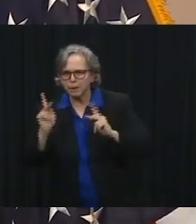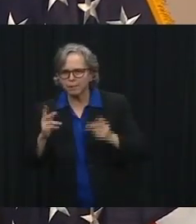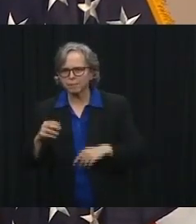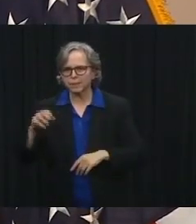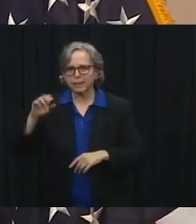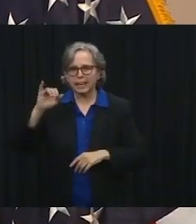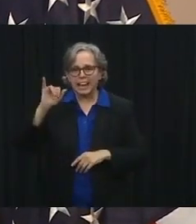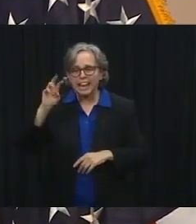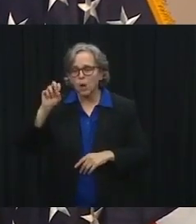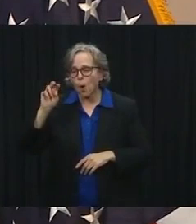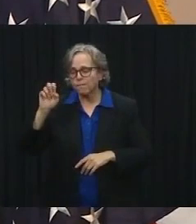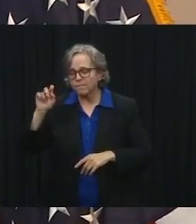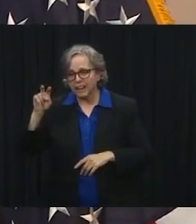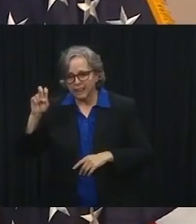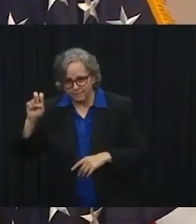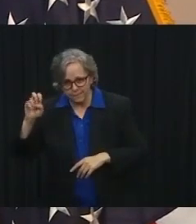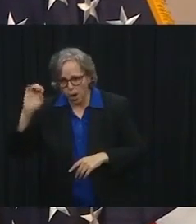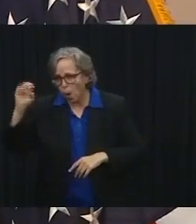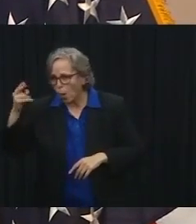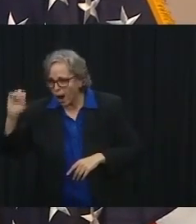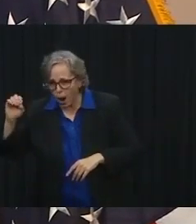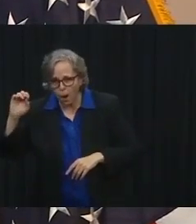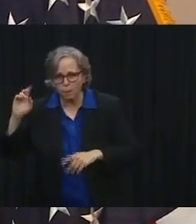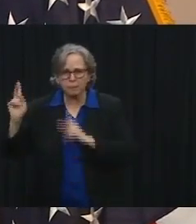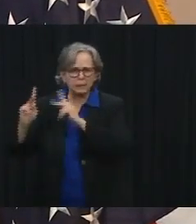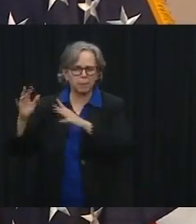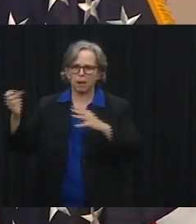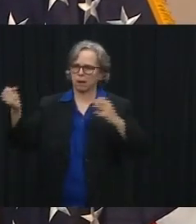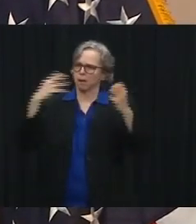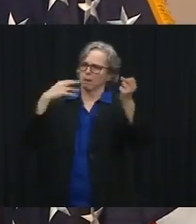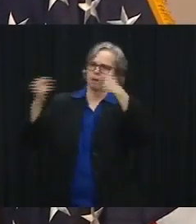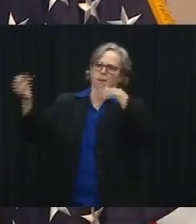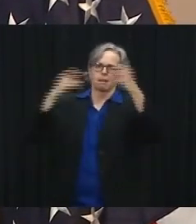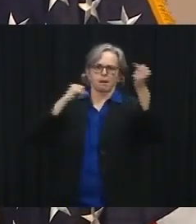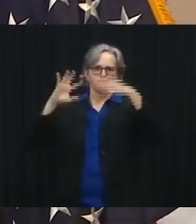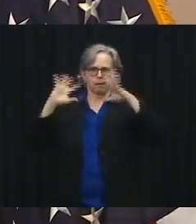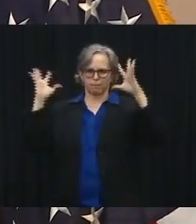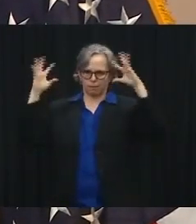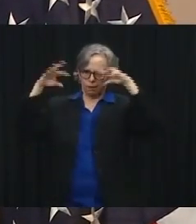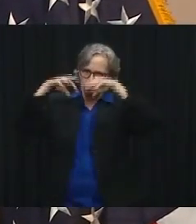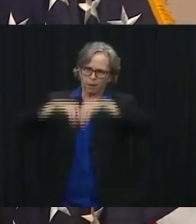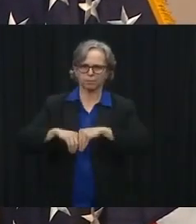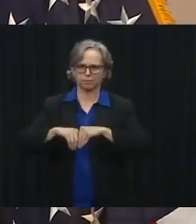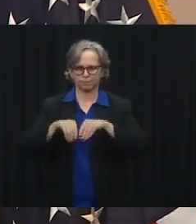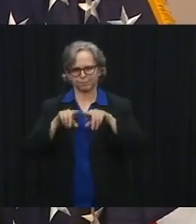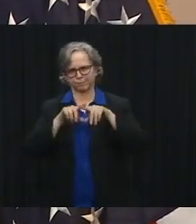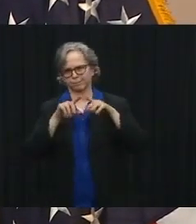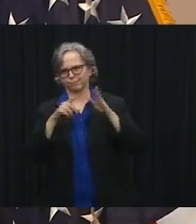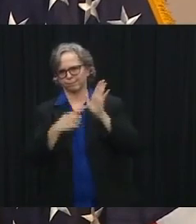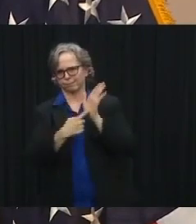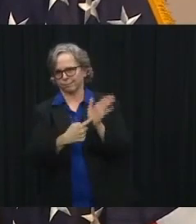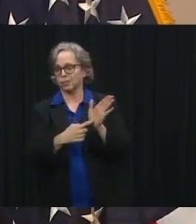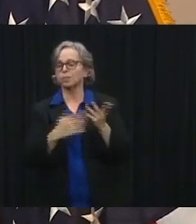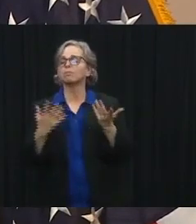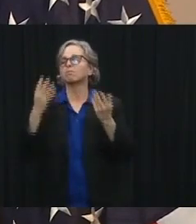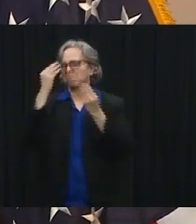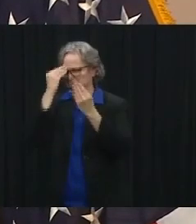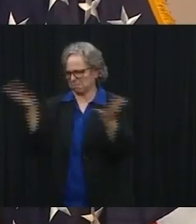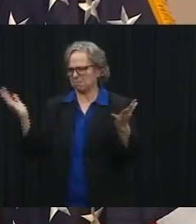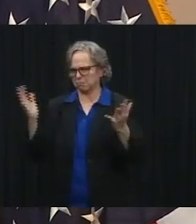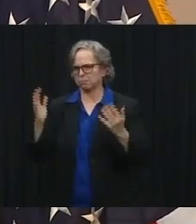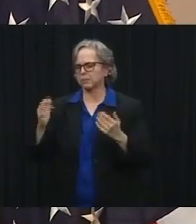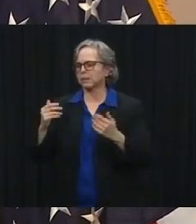country. But we're learning some basic things, so I'm gonna start with basics today, and we'll fill this out in the days to